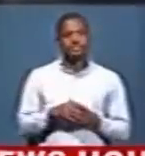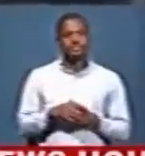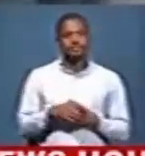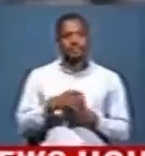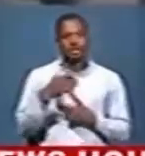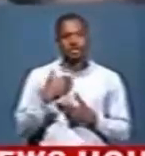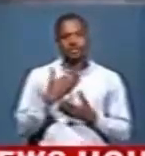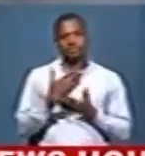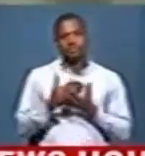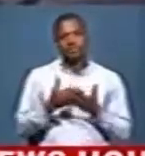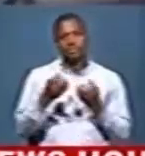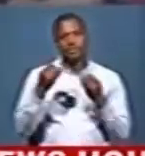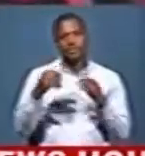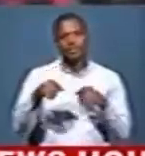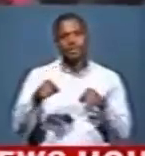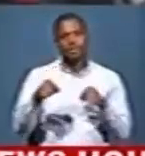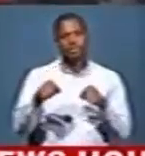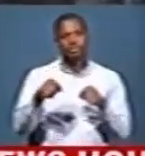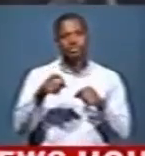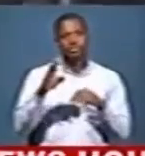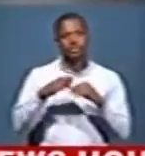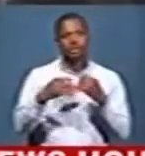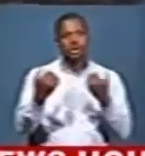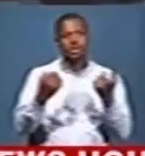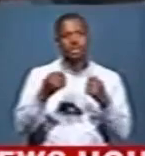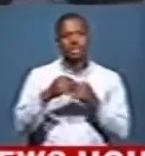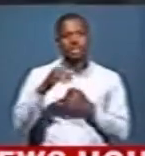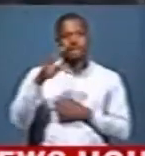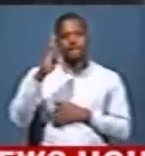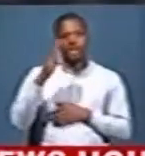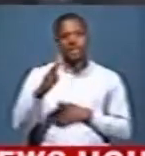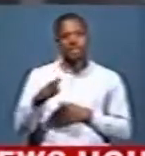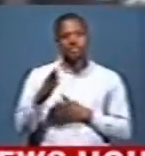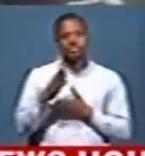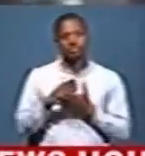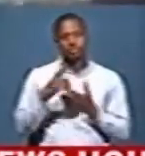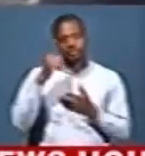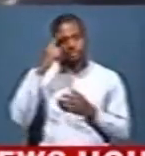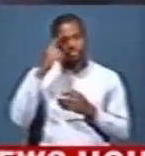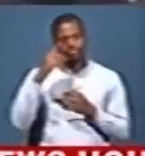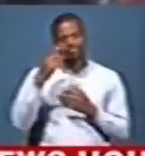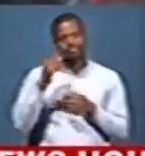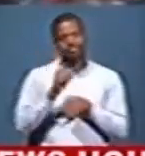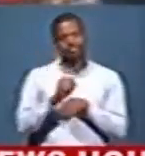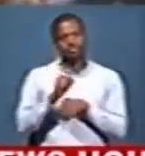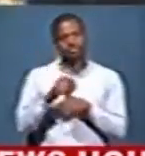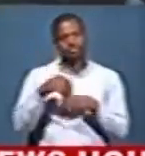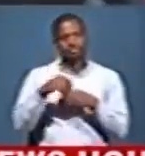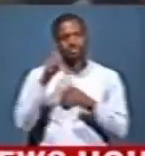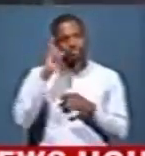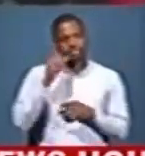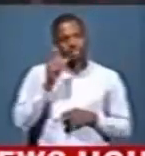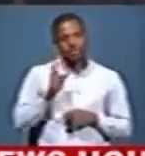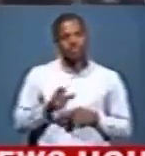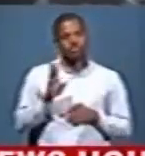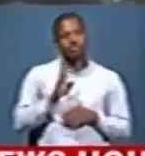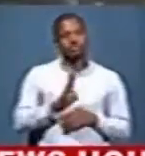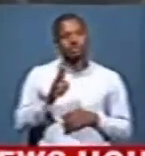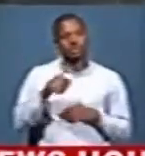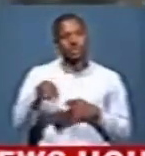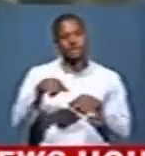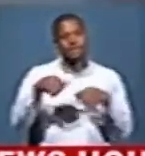There are perhaps more motorbikes than cars in Benin, some for commercial purposes and others for personal use.